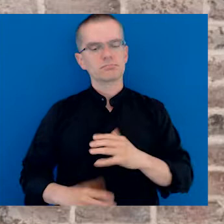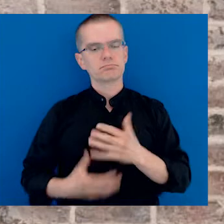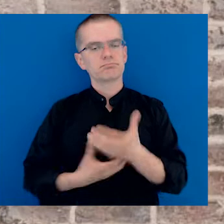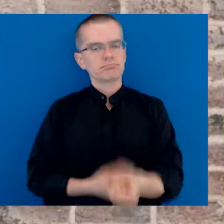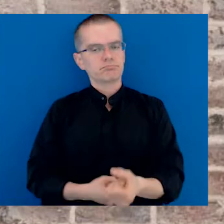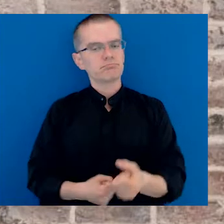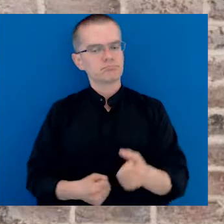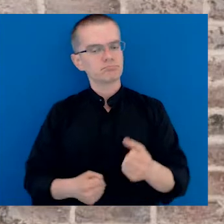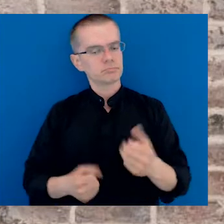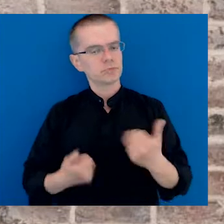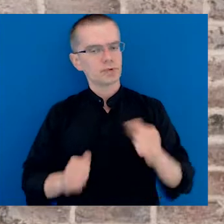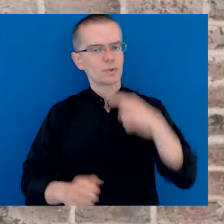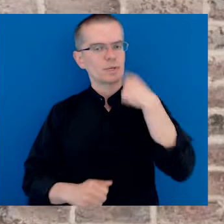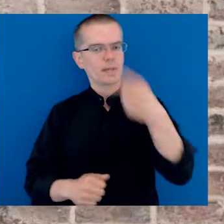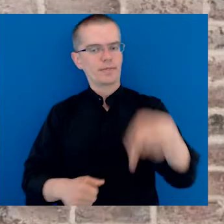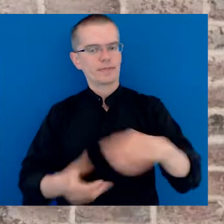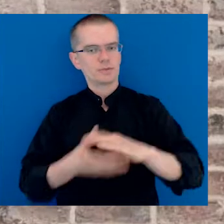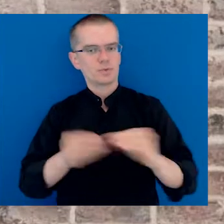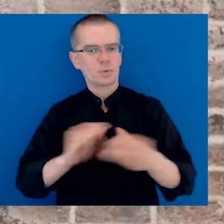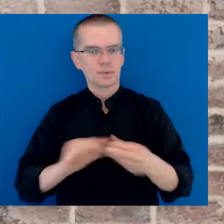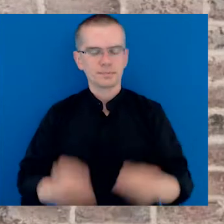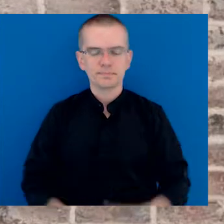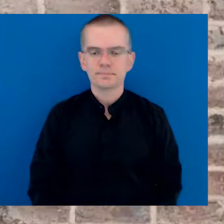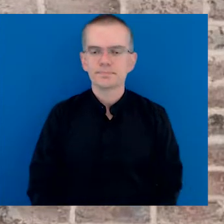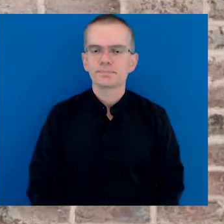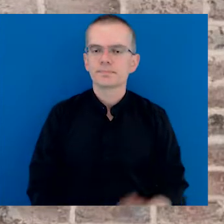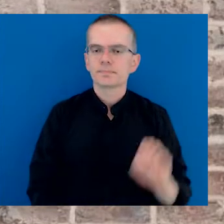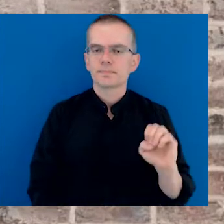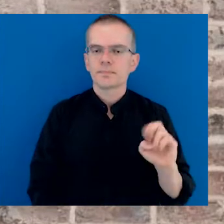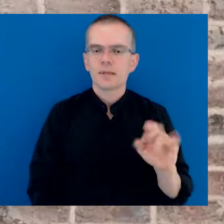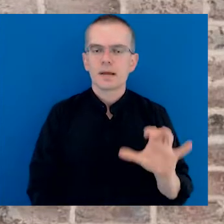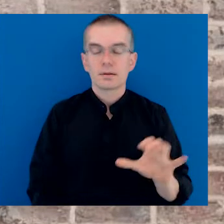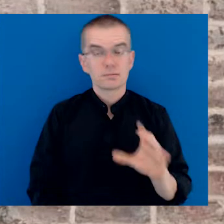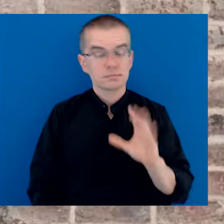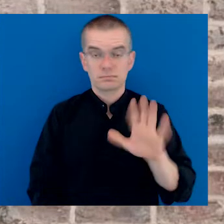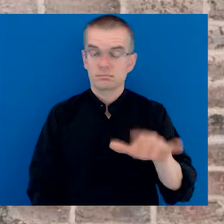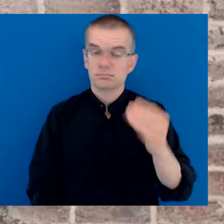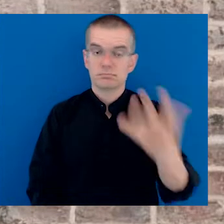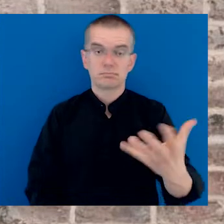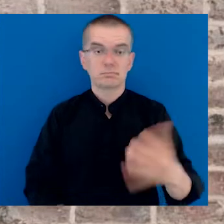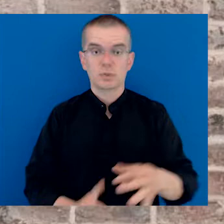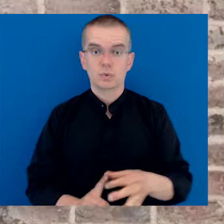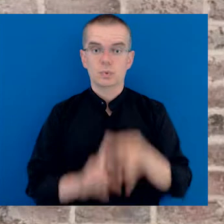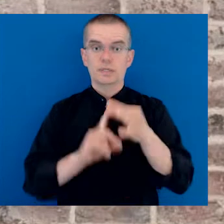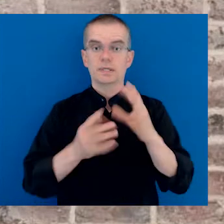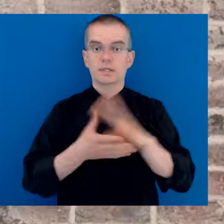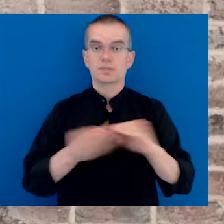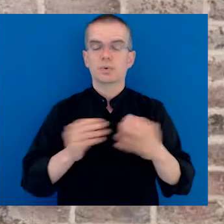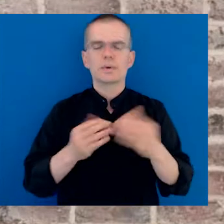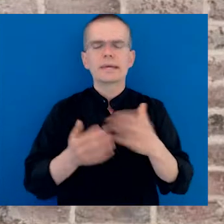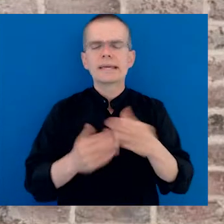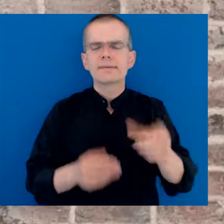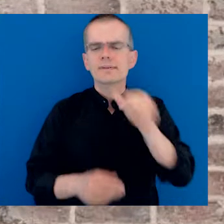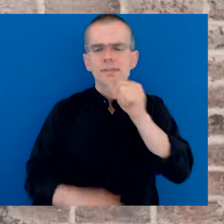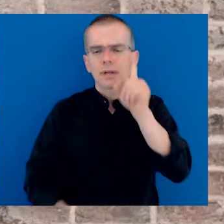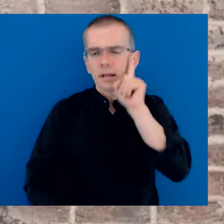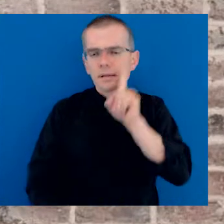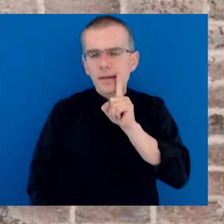was taking to tell this story. Truly unique story. Even if he had not been